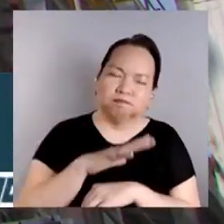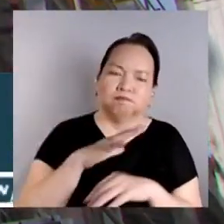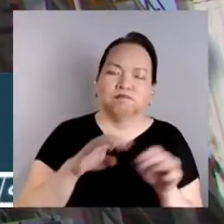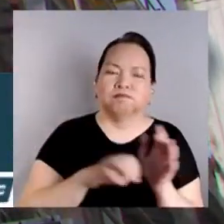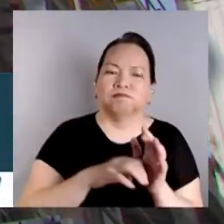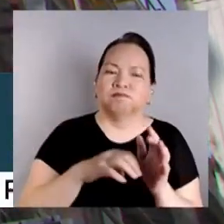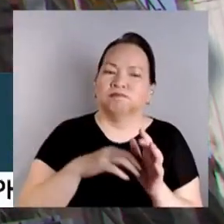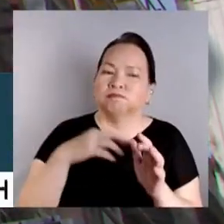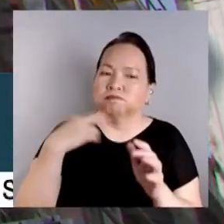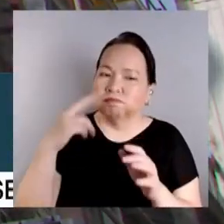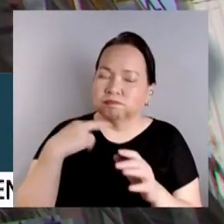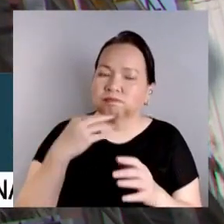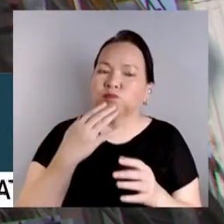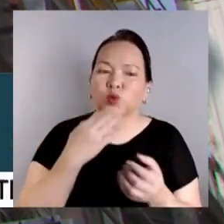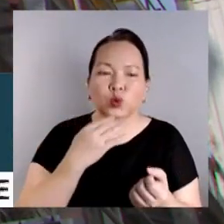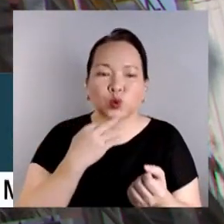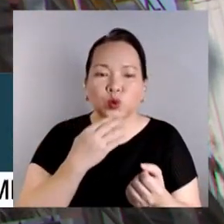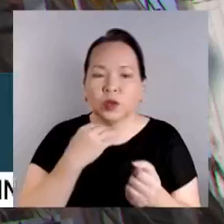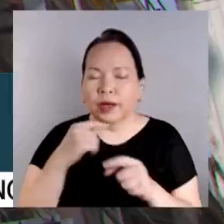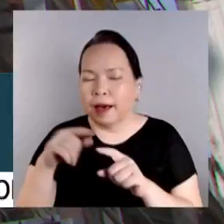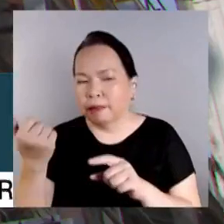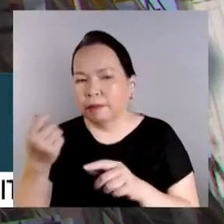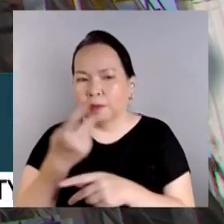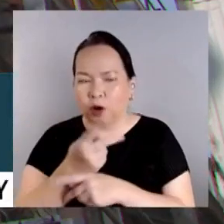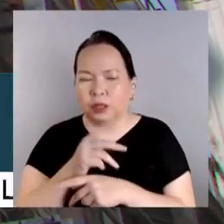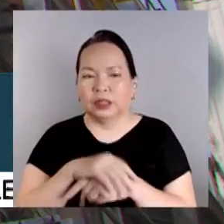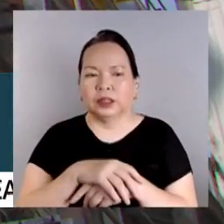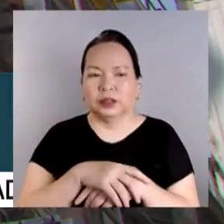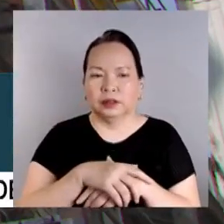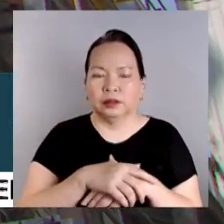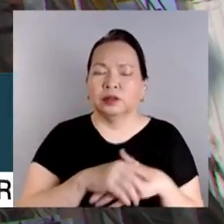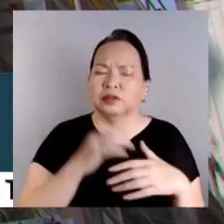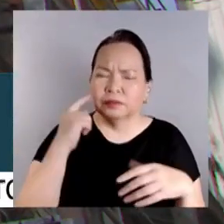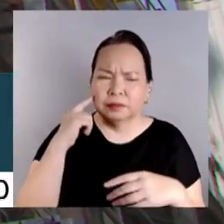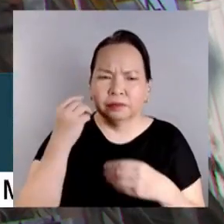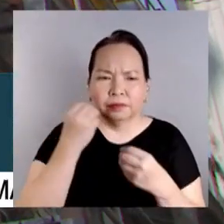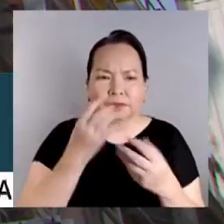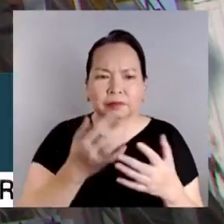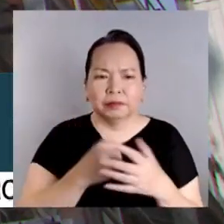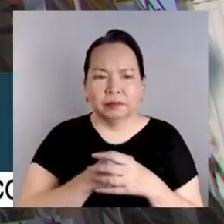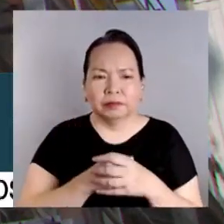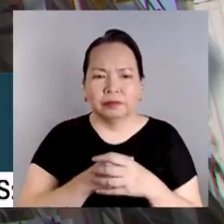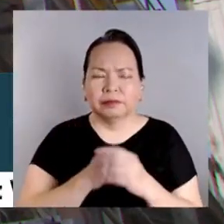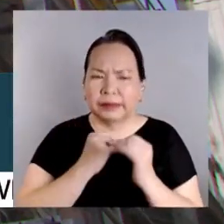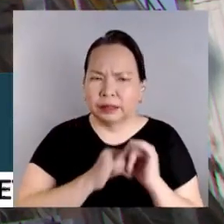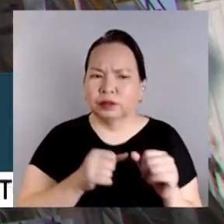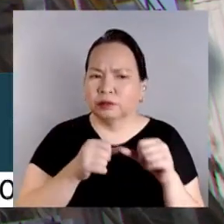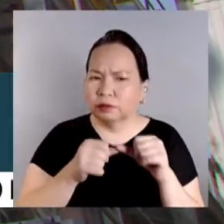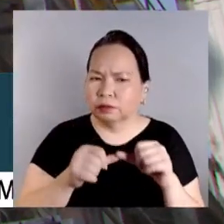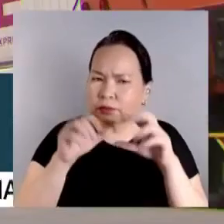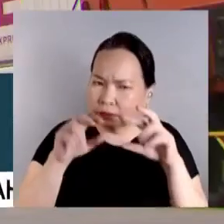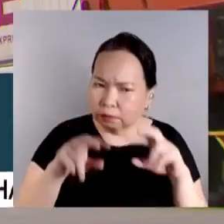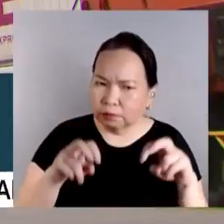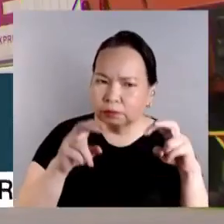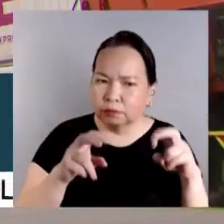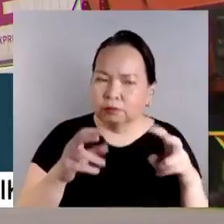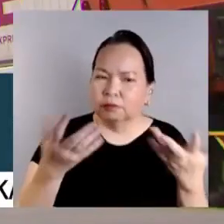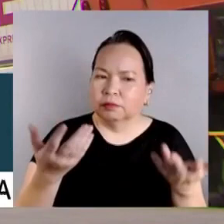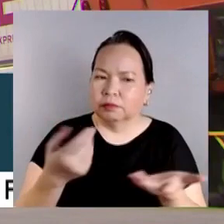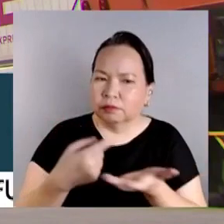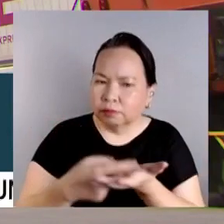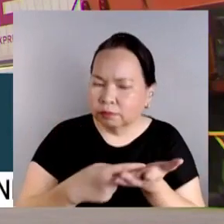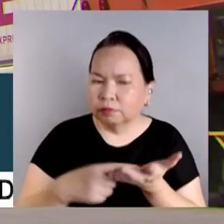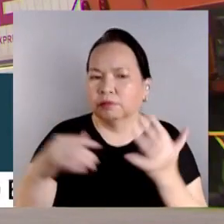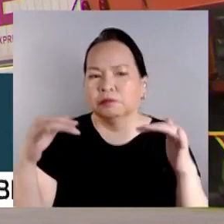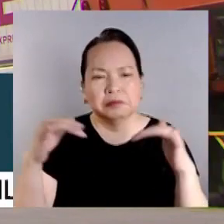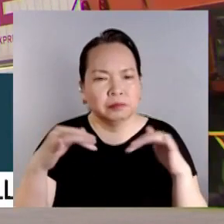other commodities. So, Denise, they will still conduct more meetings, and